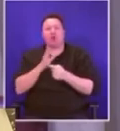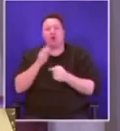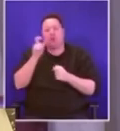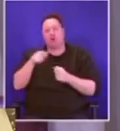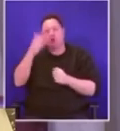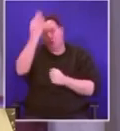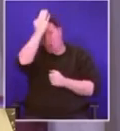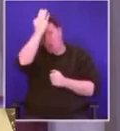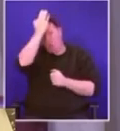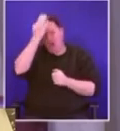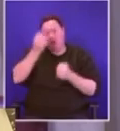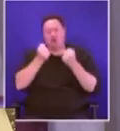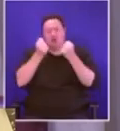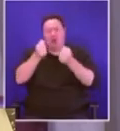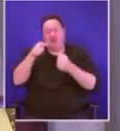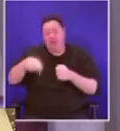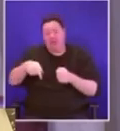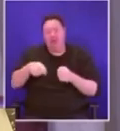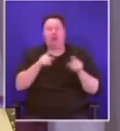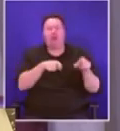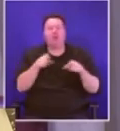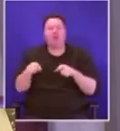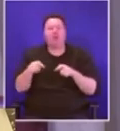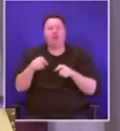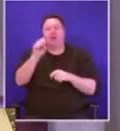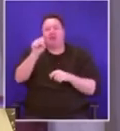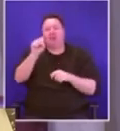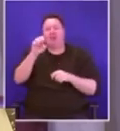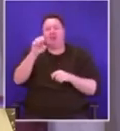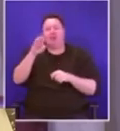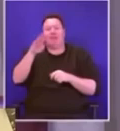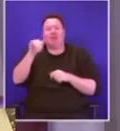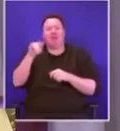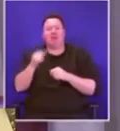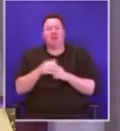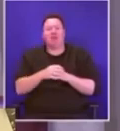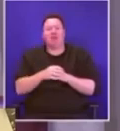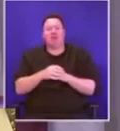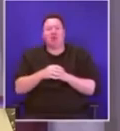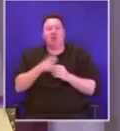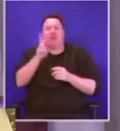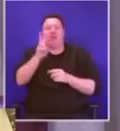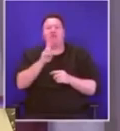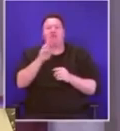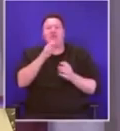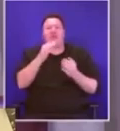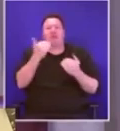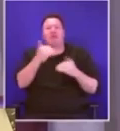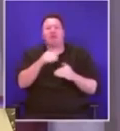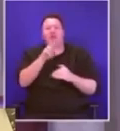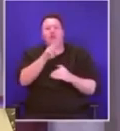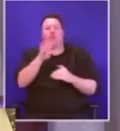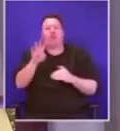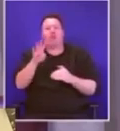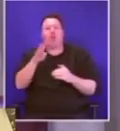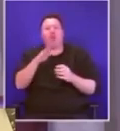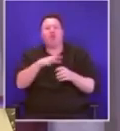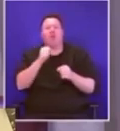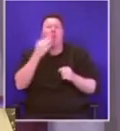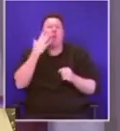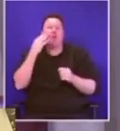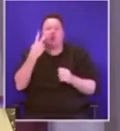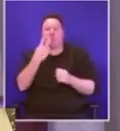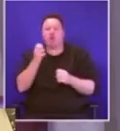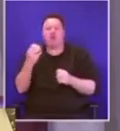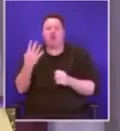in Cape Town, Sebastian, who is in a possession of a Section 24 visa since 2004 and has